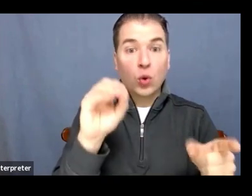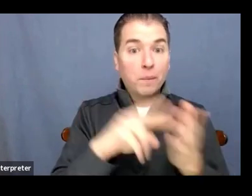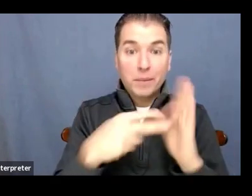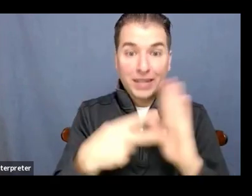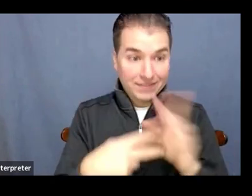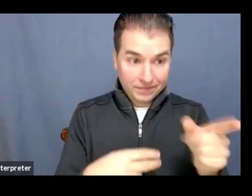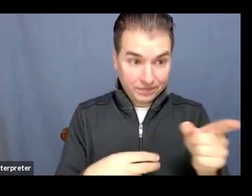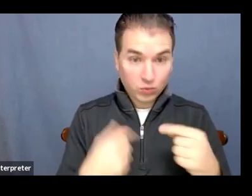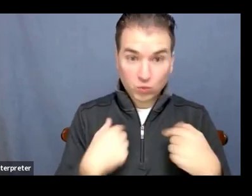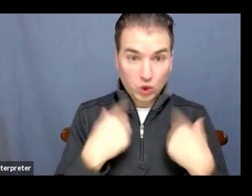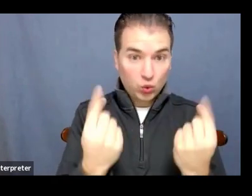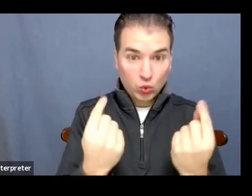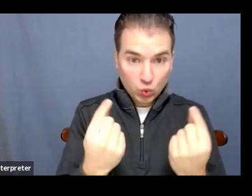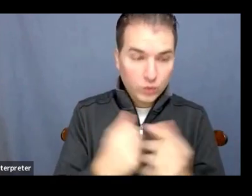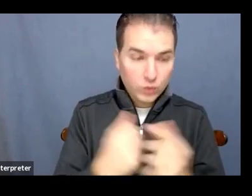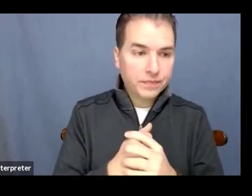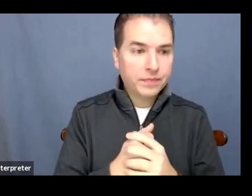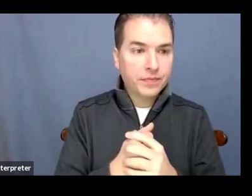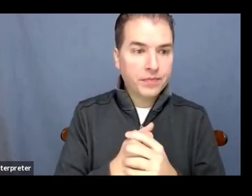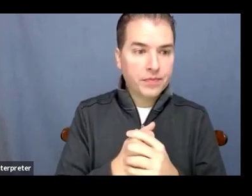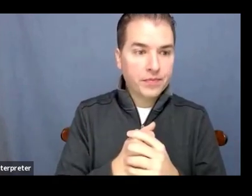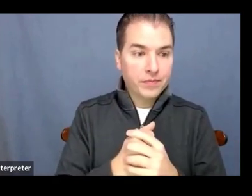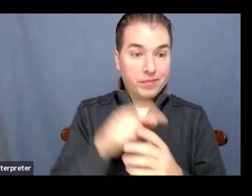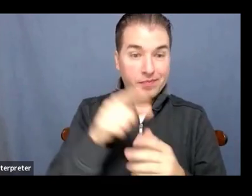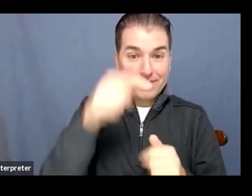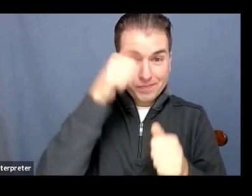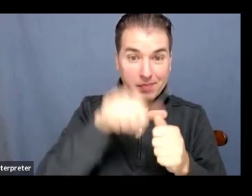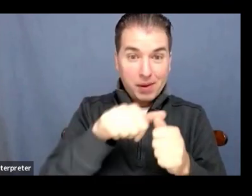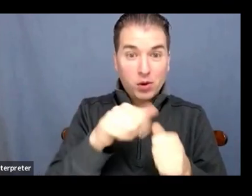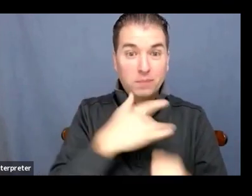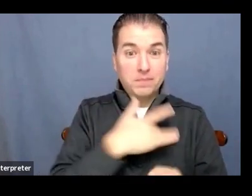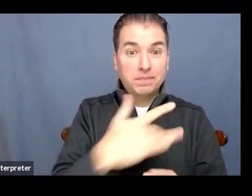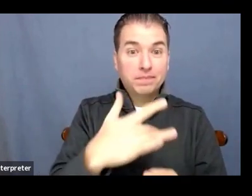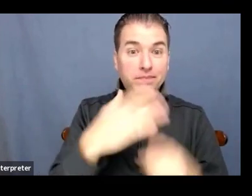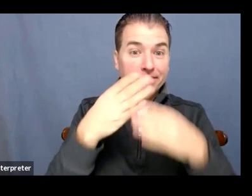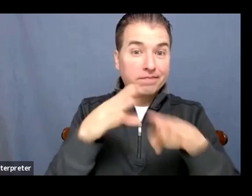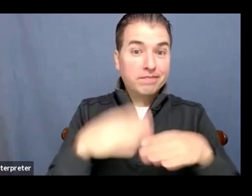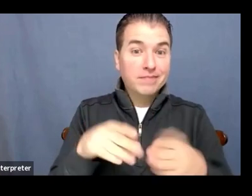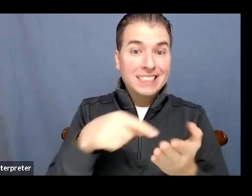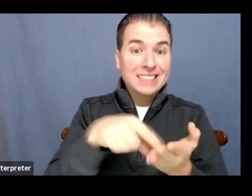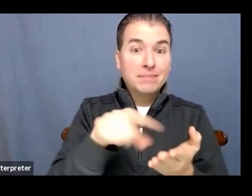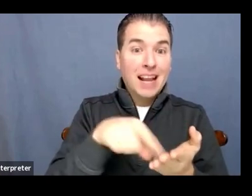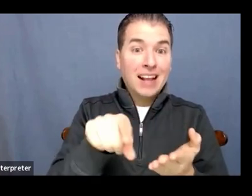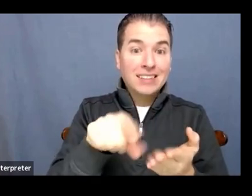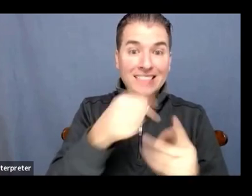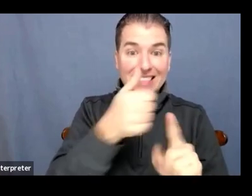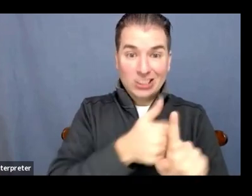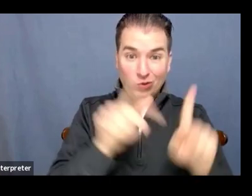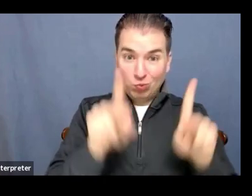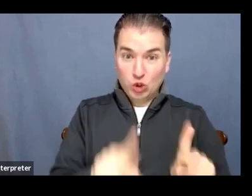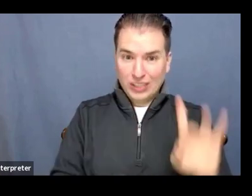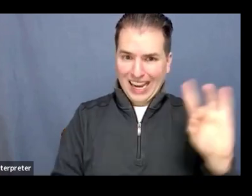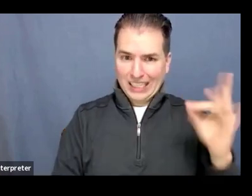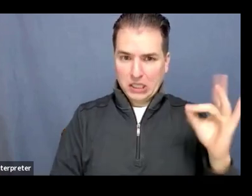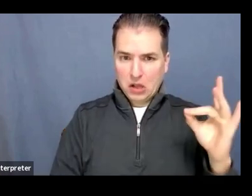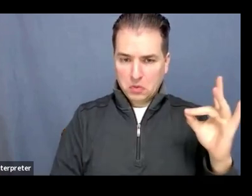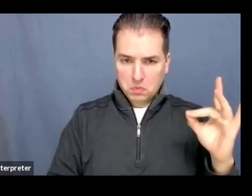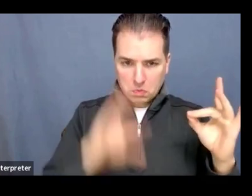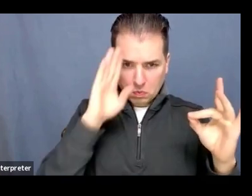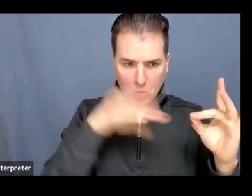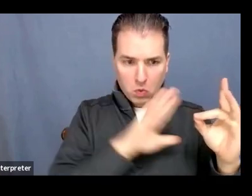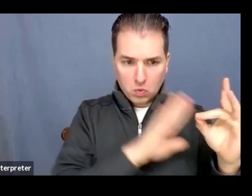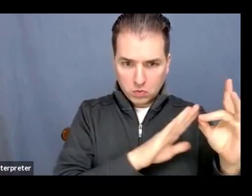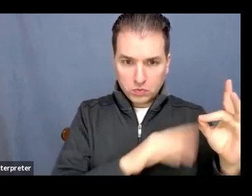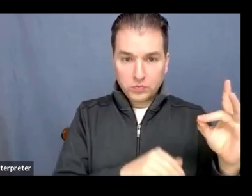we're going to start out and we're going to remind ourselves that the average spend per purchase is $8, and the